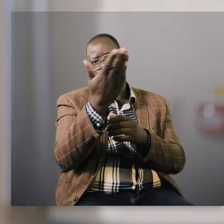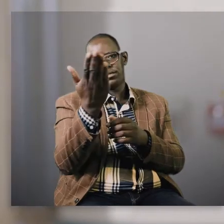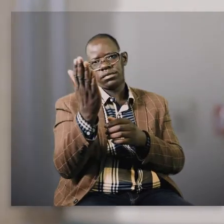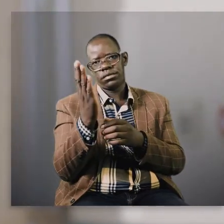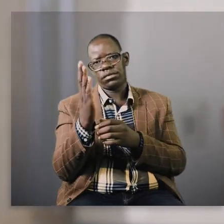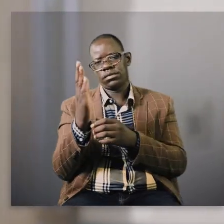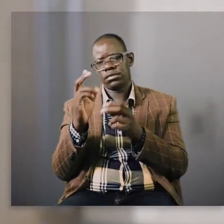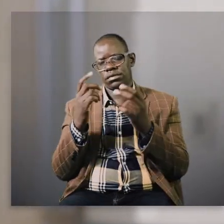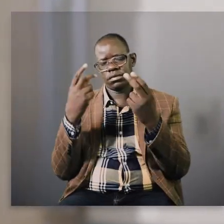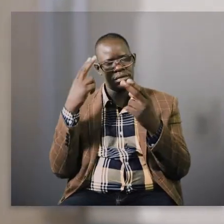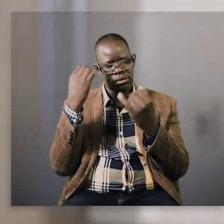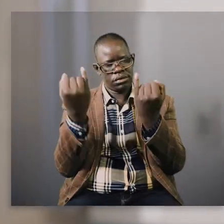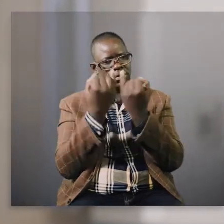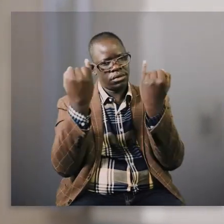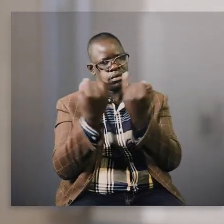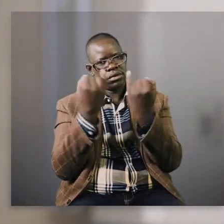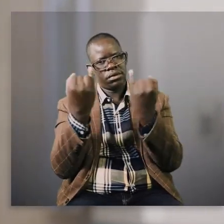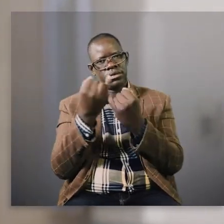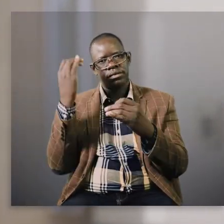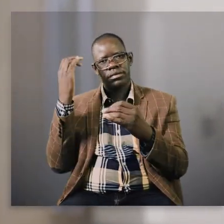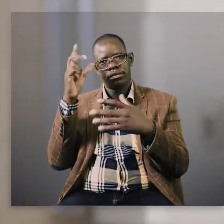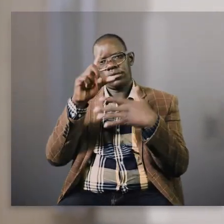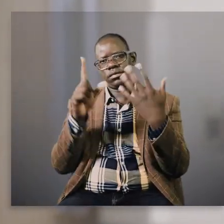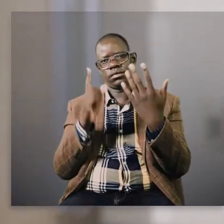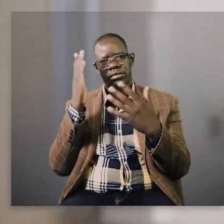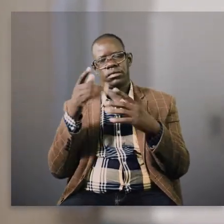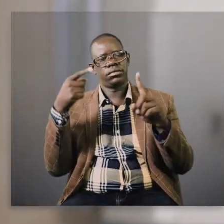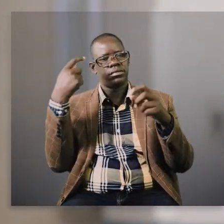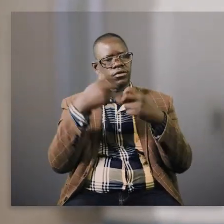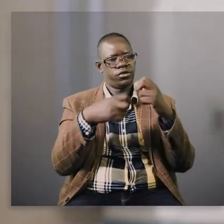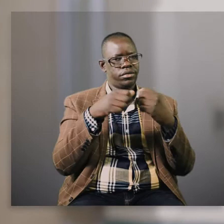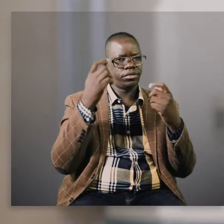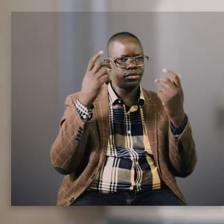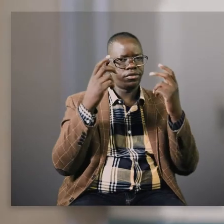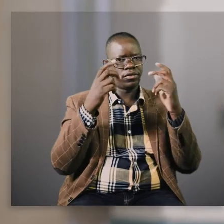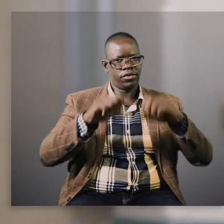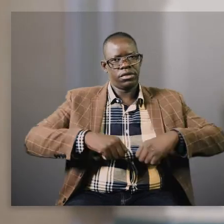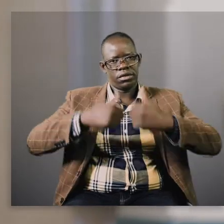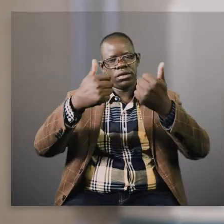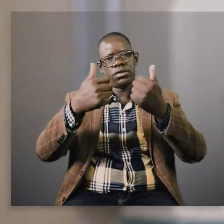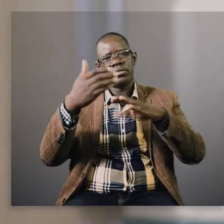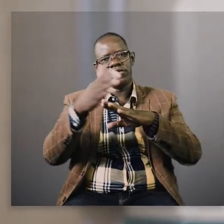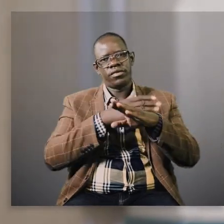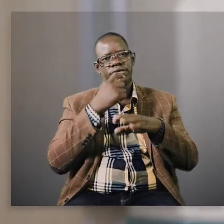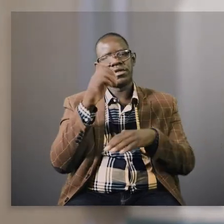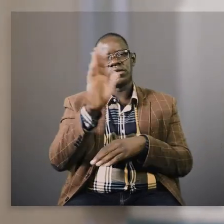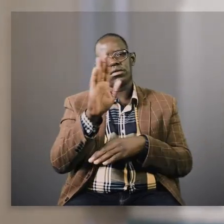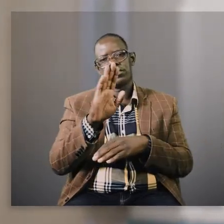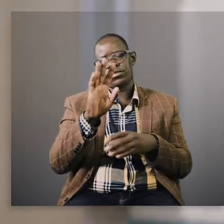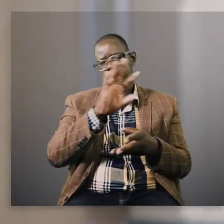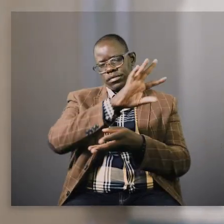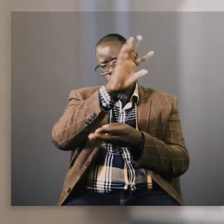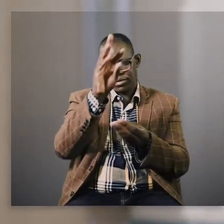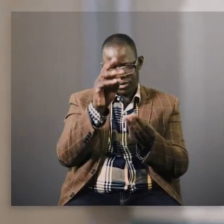Viewers, I hope you have enjoyed our lesson presentation on factors affecting health. Now, before we say goodbye, we must